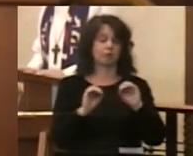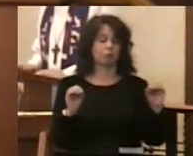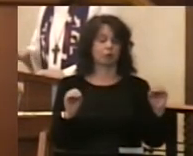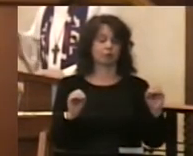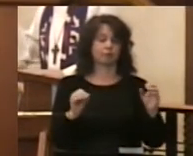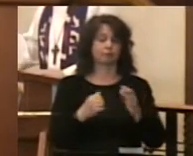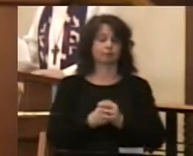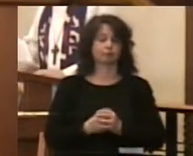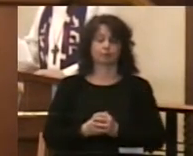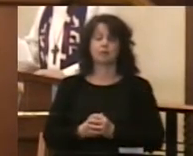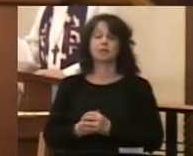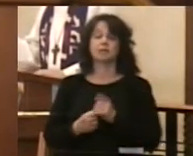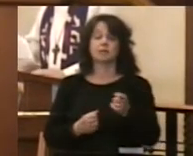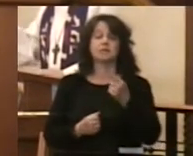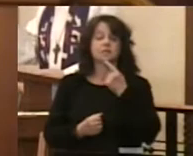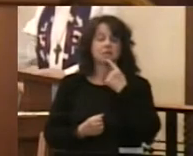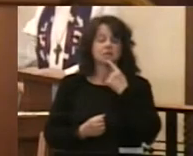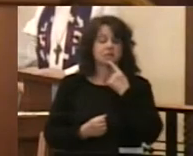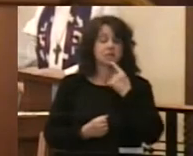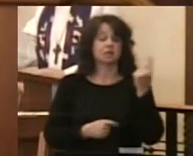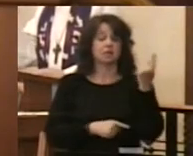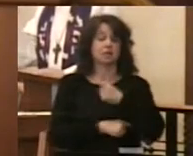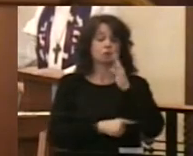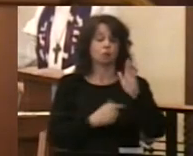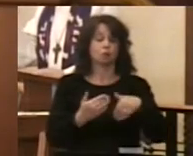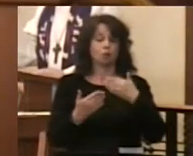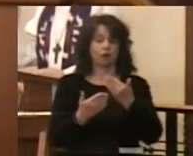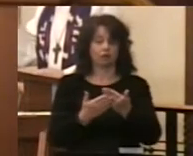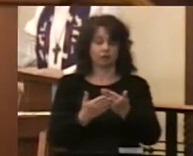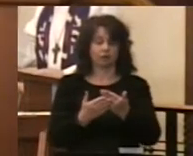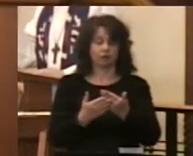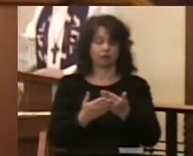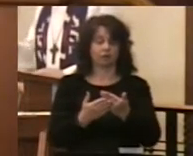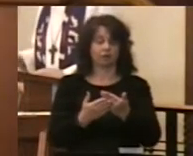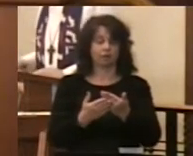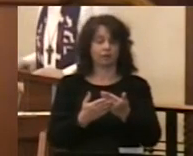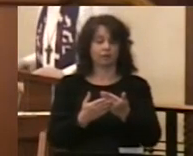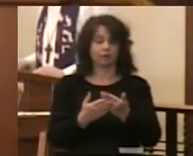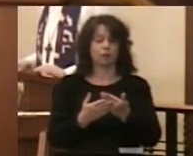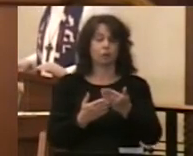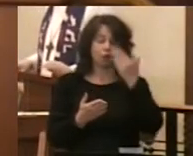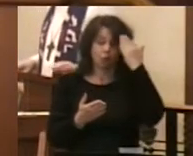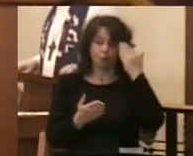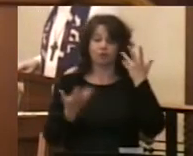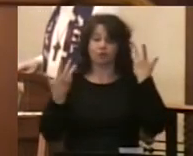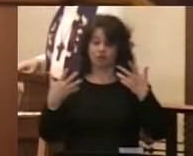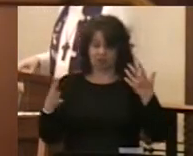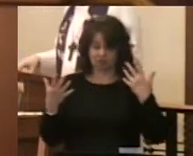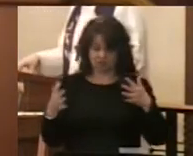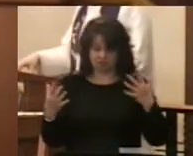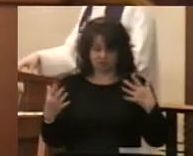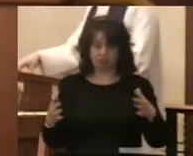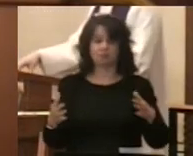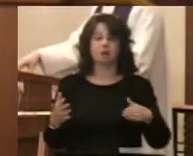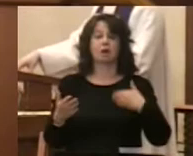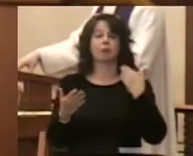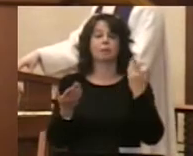Jeremiah says the days are coming, but we know that they have indeed already come in Jesus